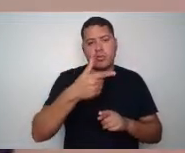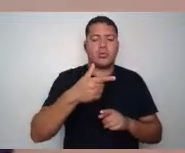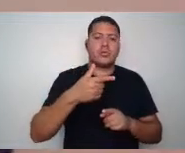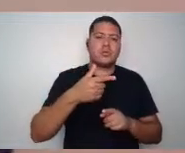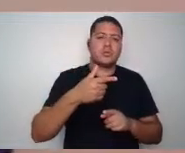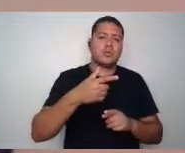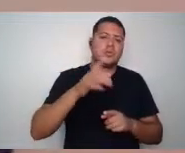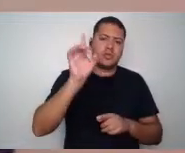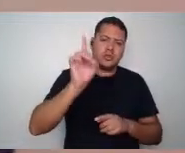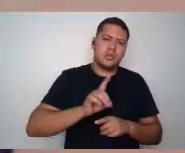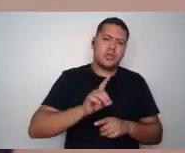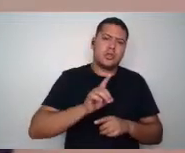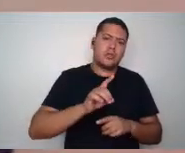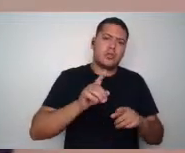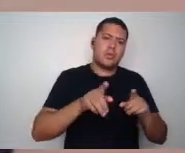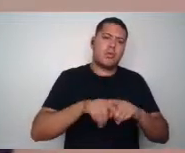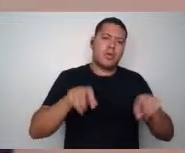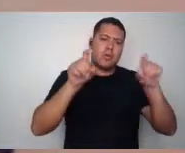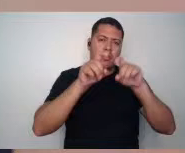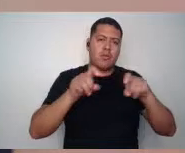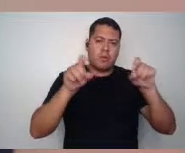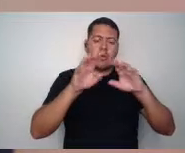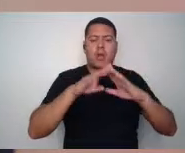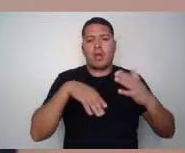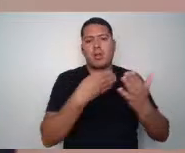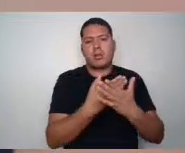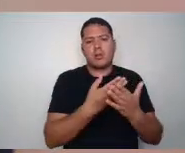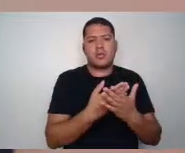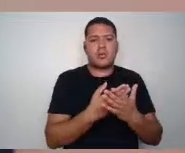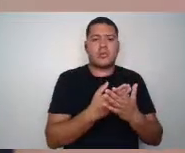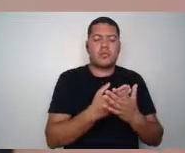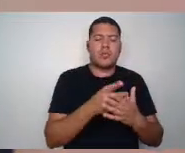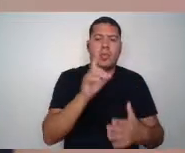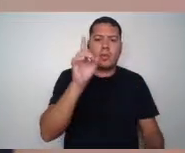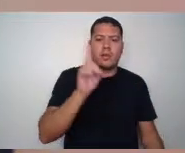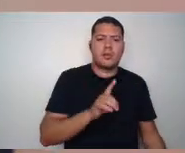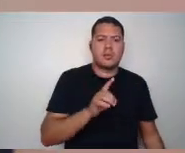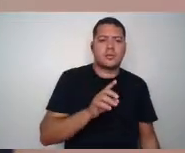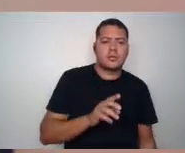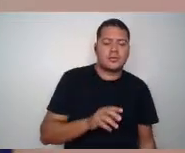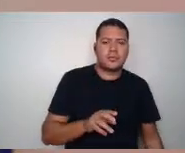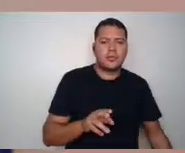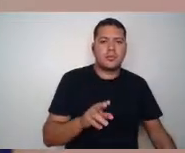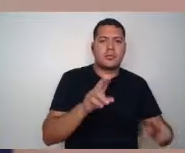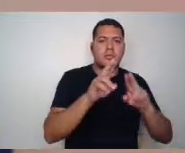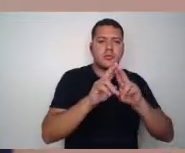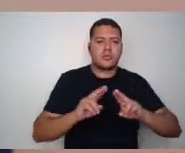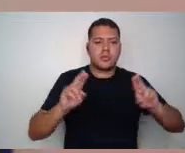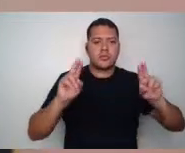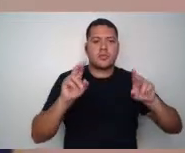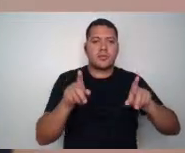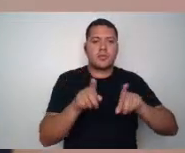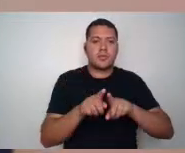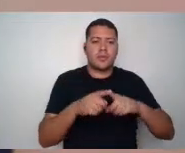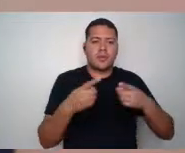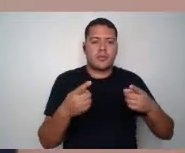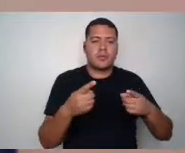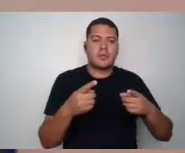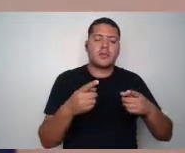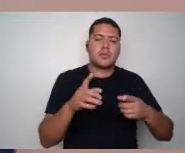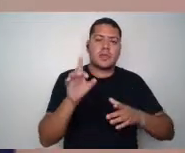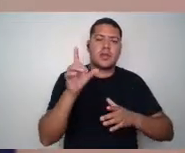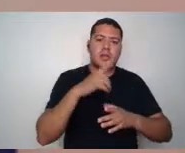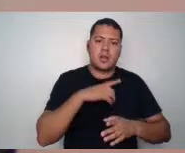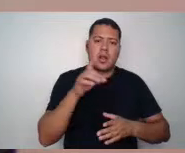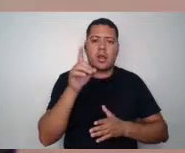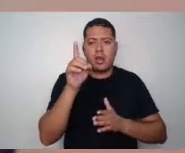and Vice Director of the Law School in the University. And she is a Scientific Coordinator